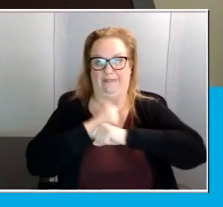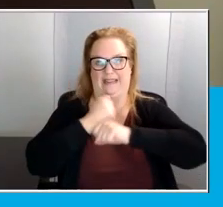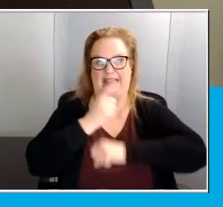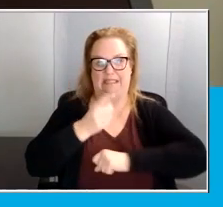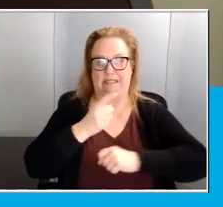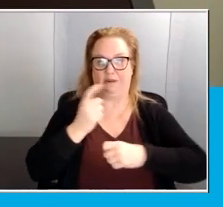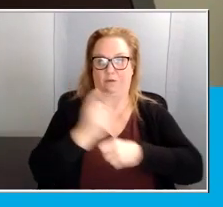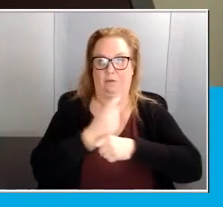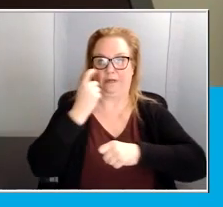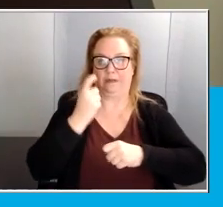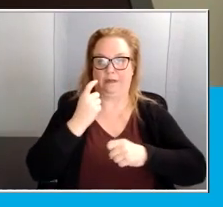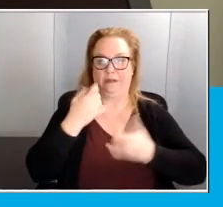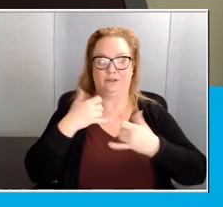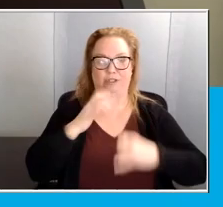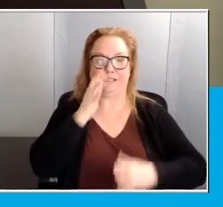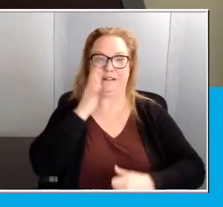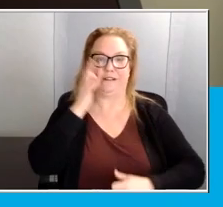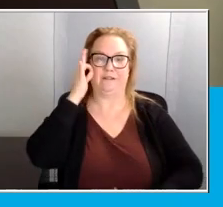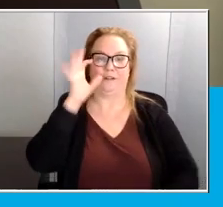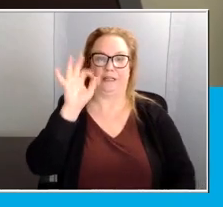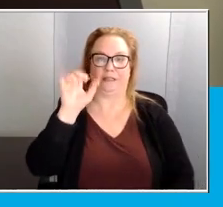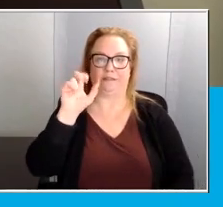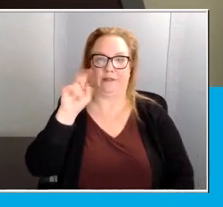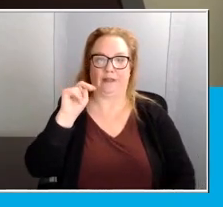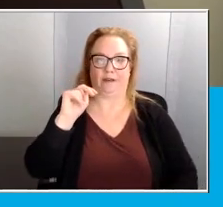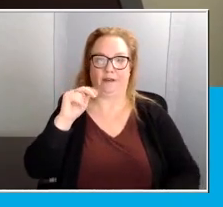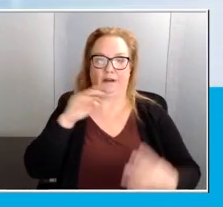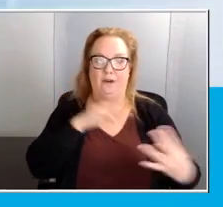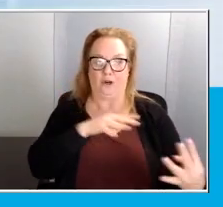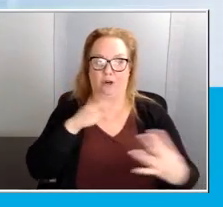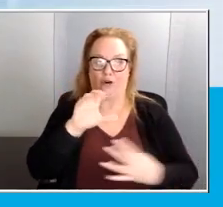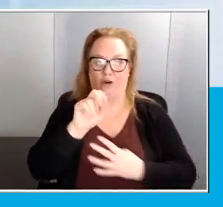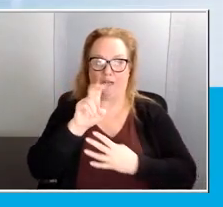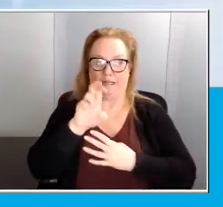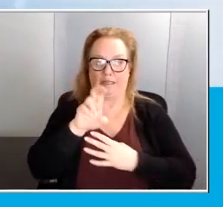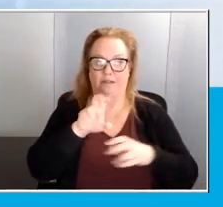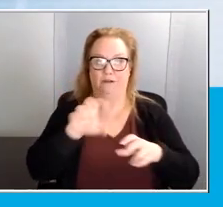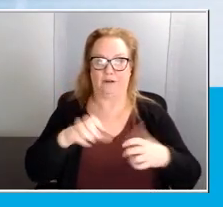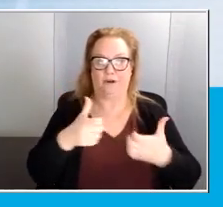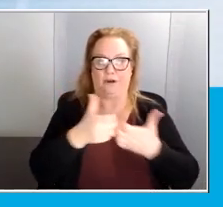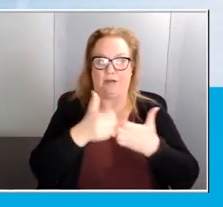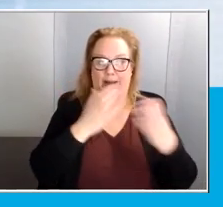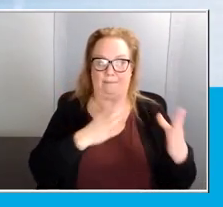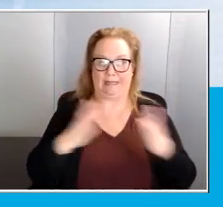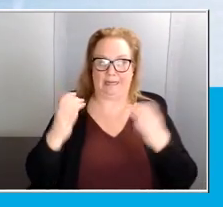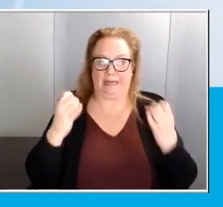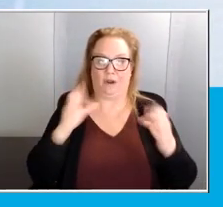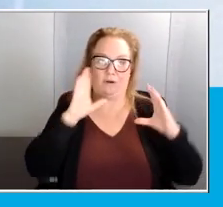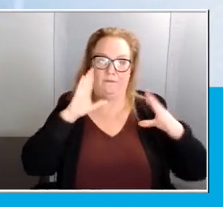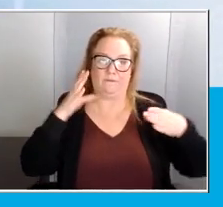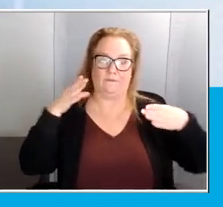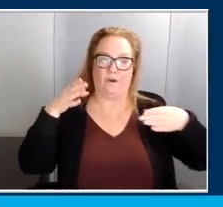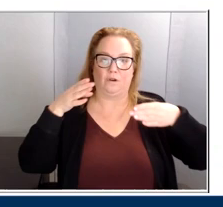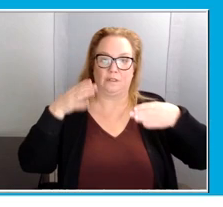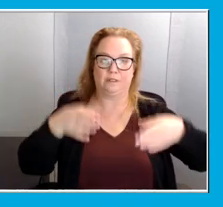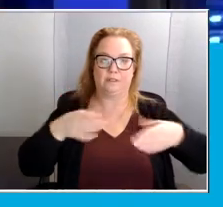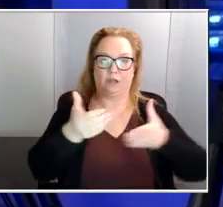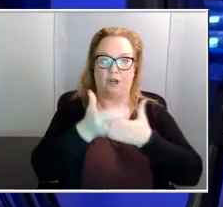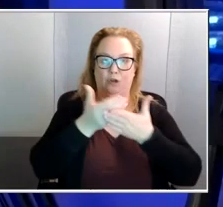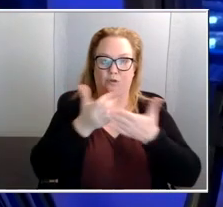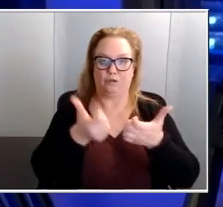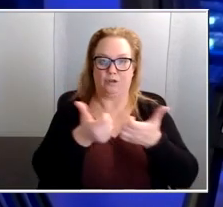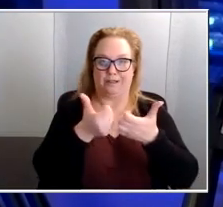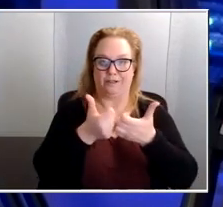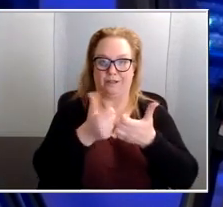She's still a Chiefs fan. Her battle with cancer has taken a seat, though, and her game plan now focuses on a new challenge.